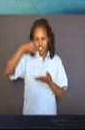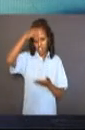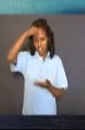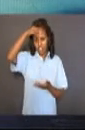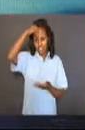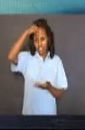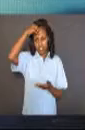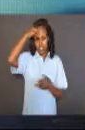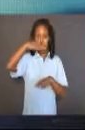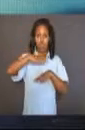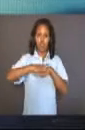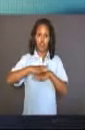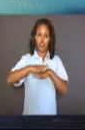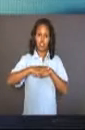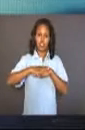lesson on